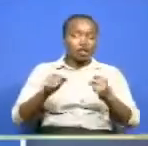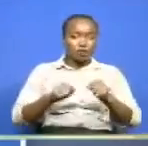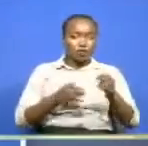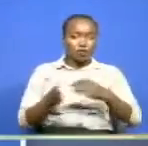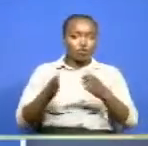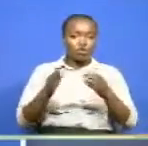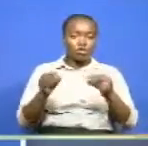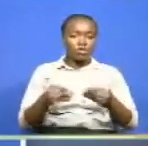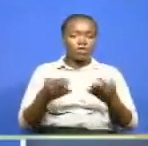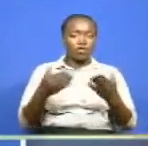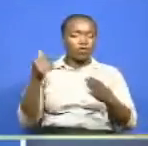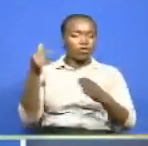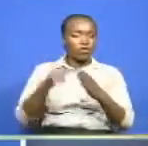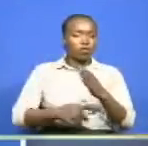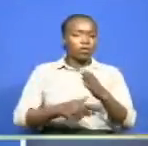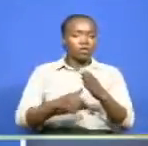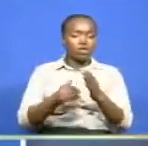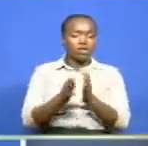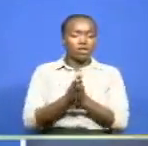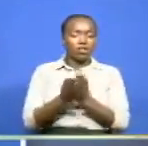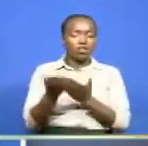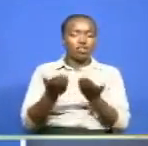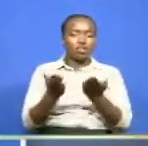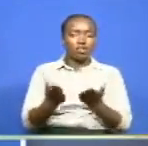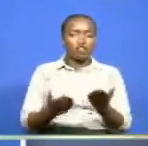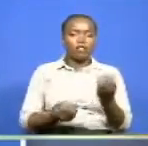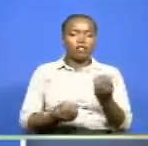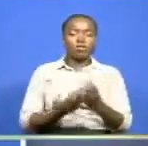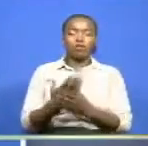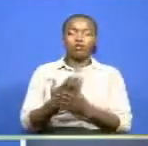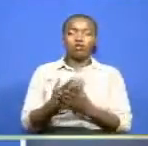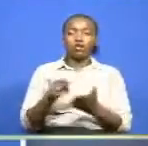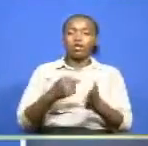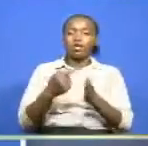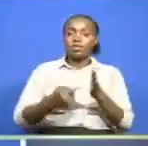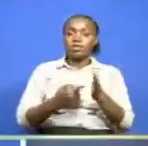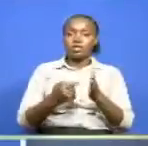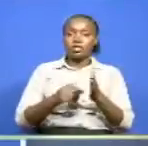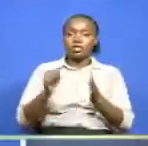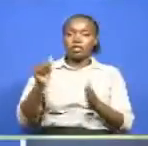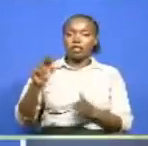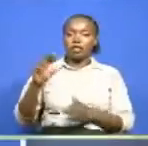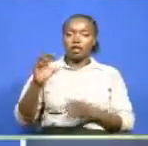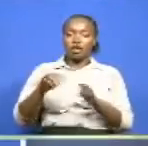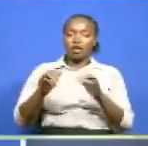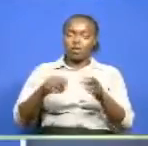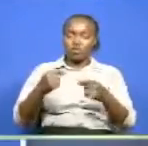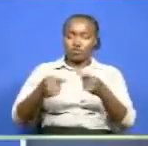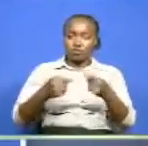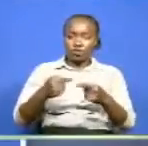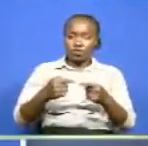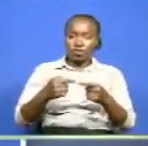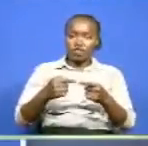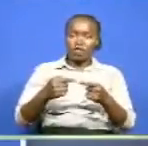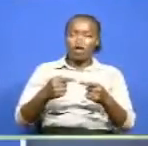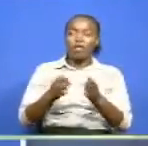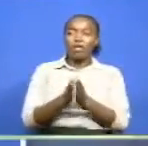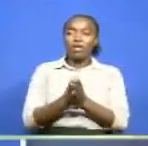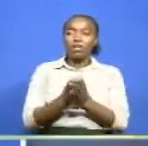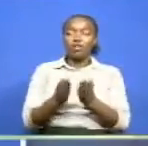opportunity to deepen trade as well as grow local industries. So far, agro-processing has been identified as a low-hanging fruit to